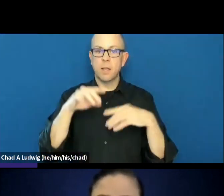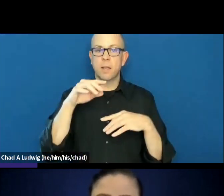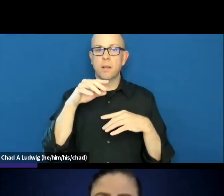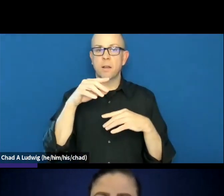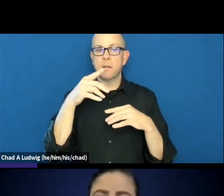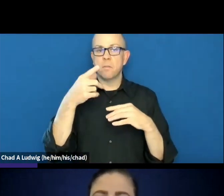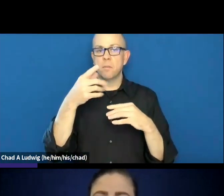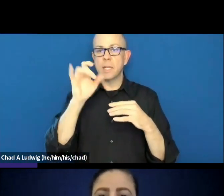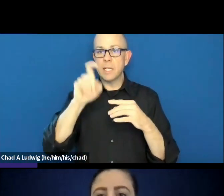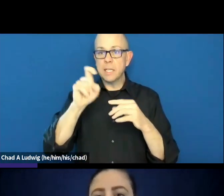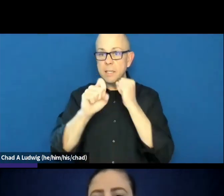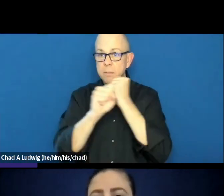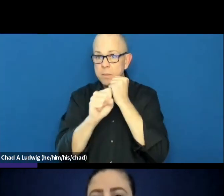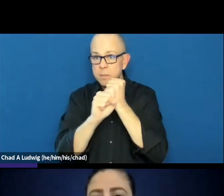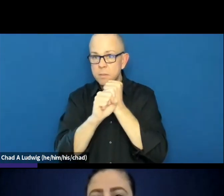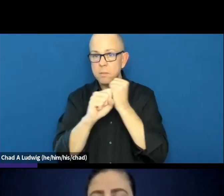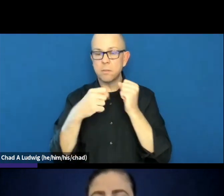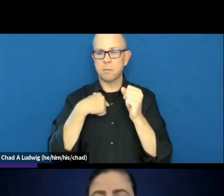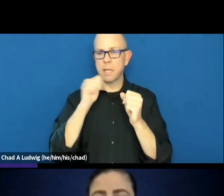to 3.